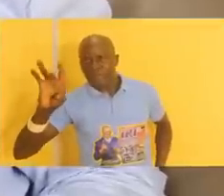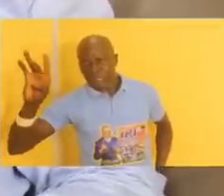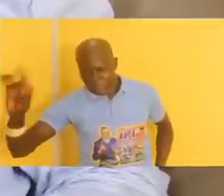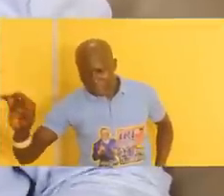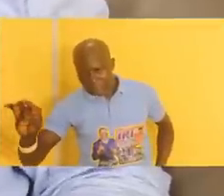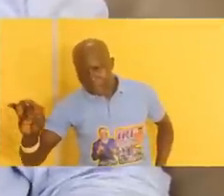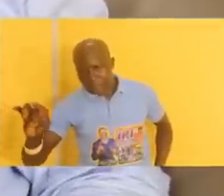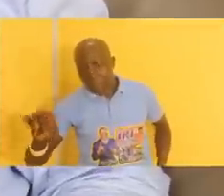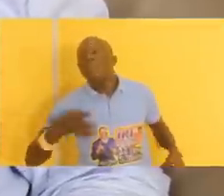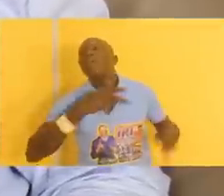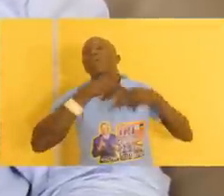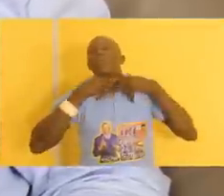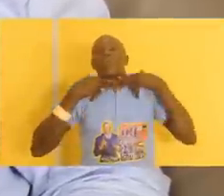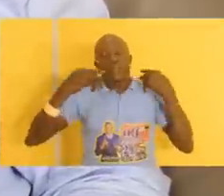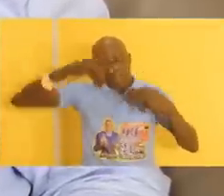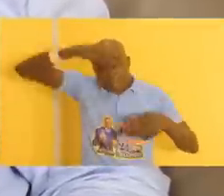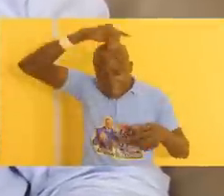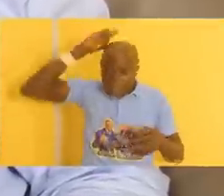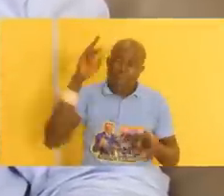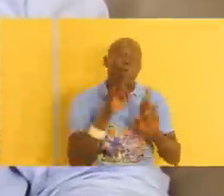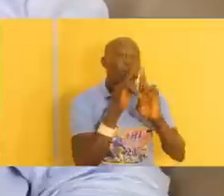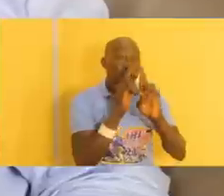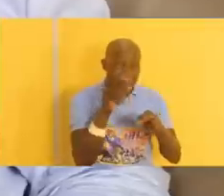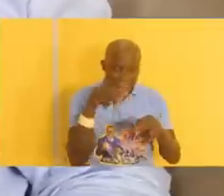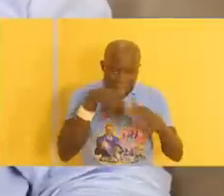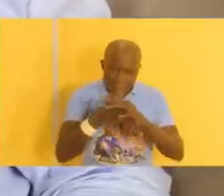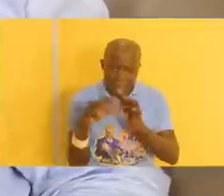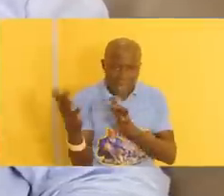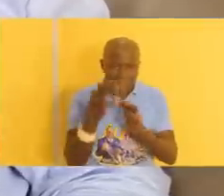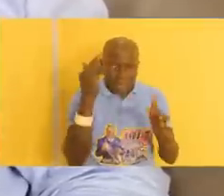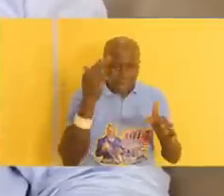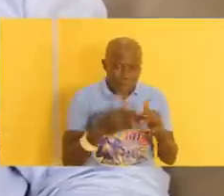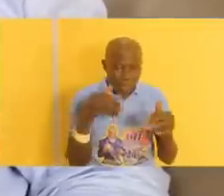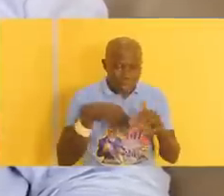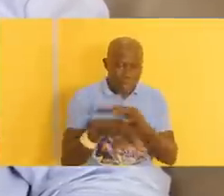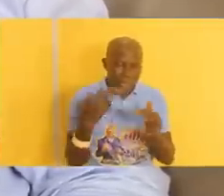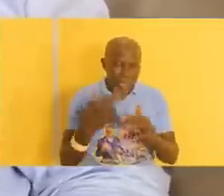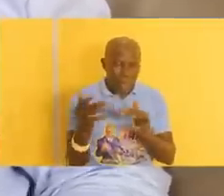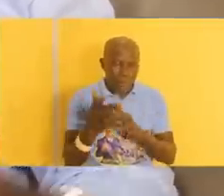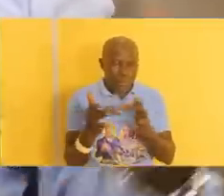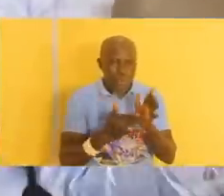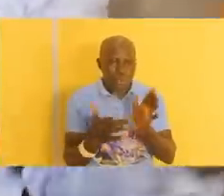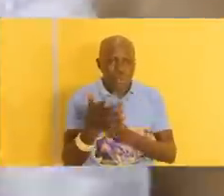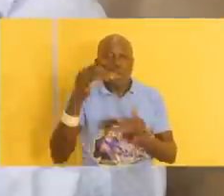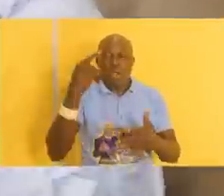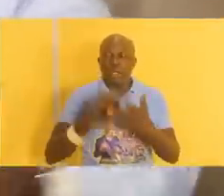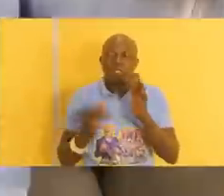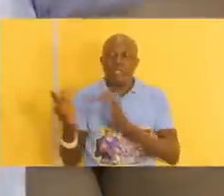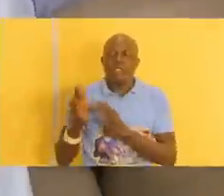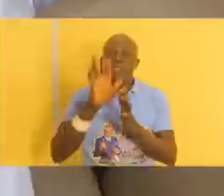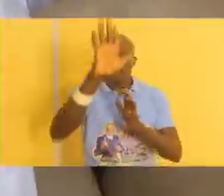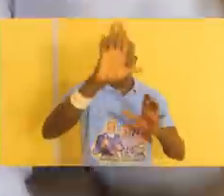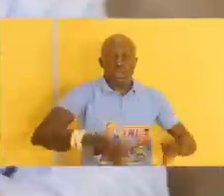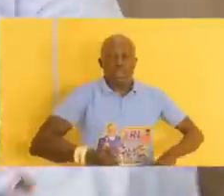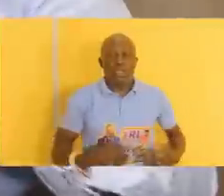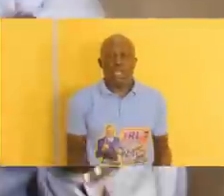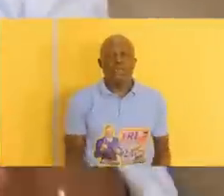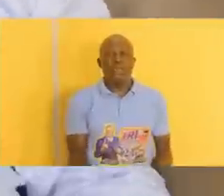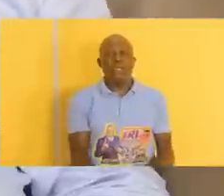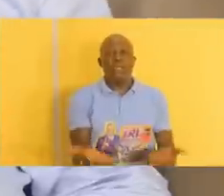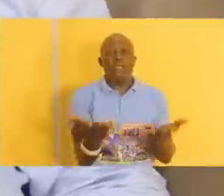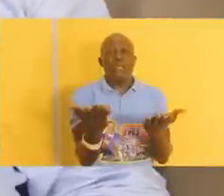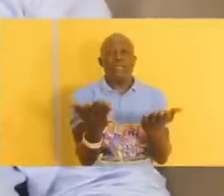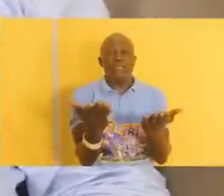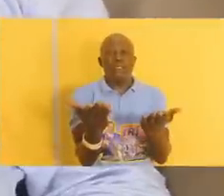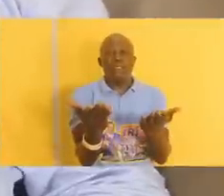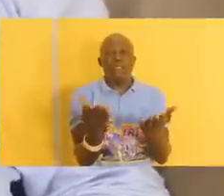080 820 88 88 8. Pastor David Luma Dino. Prigado. That's the name of Jesus. The name of Jesus. No call it. Aye, Radide.